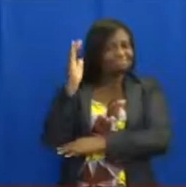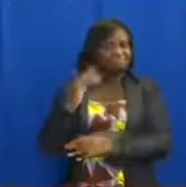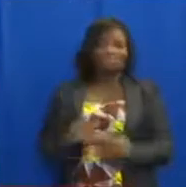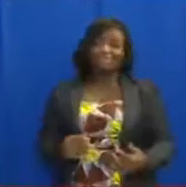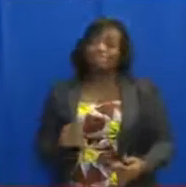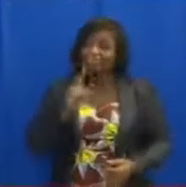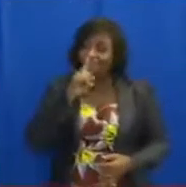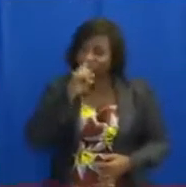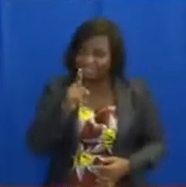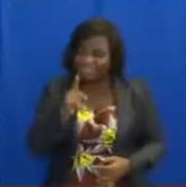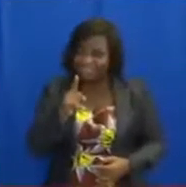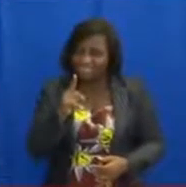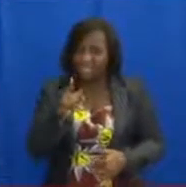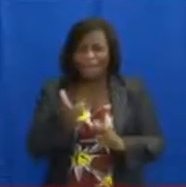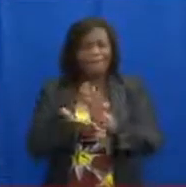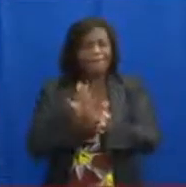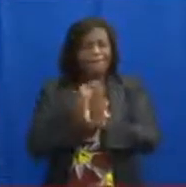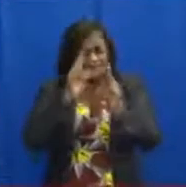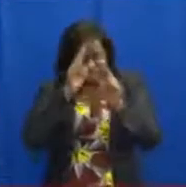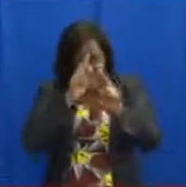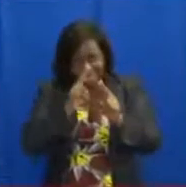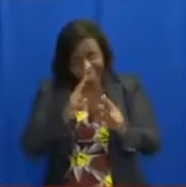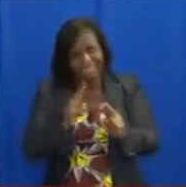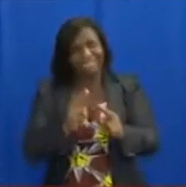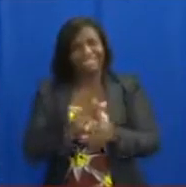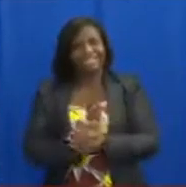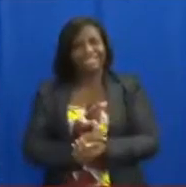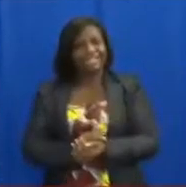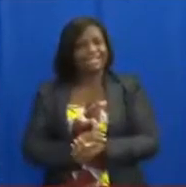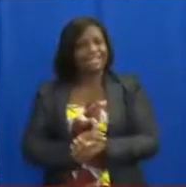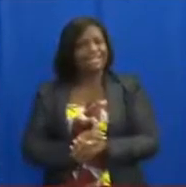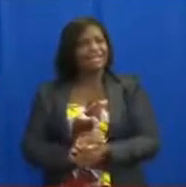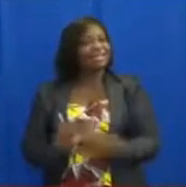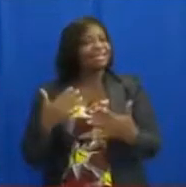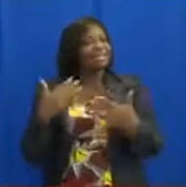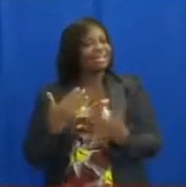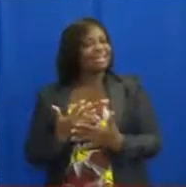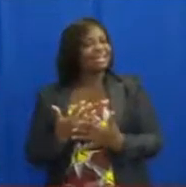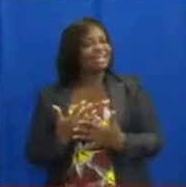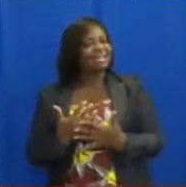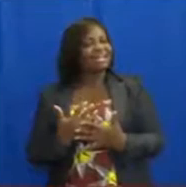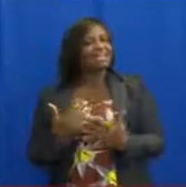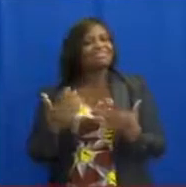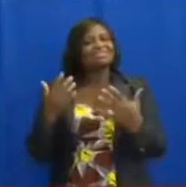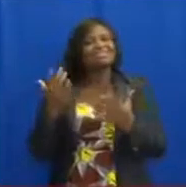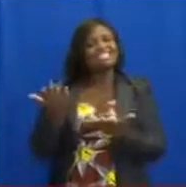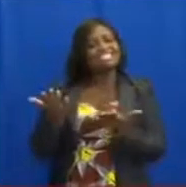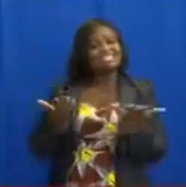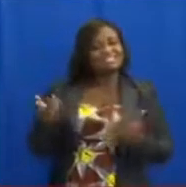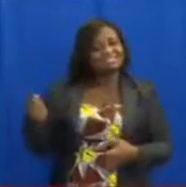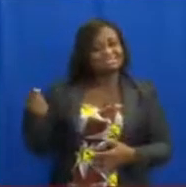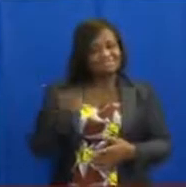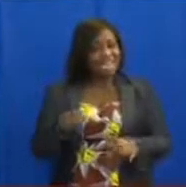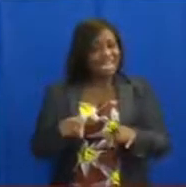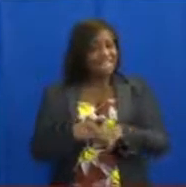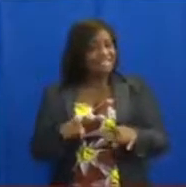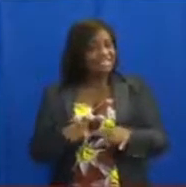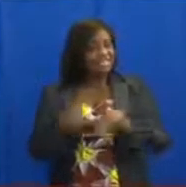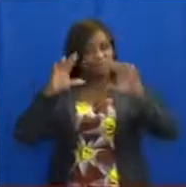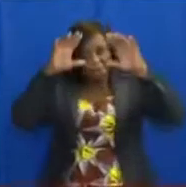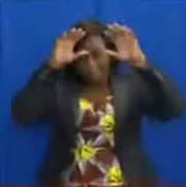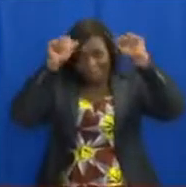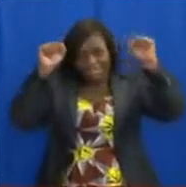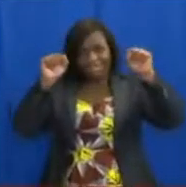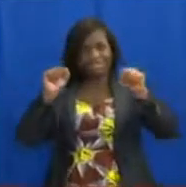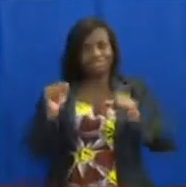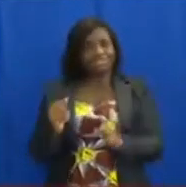And certainly, it has been an honor and an absolute privilege to have served you as your